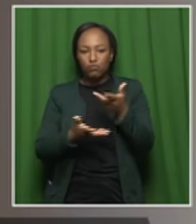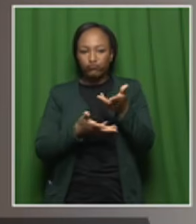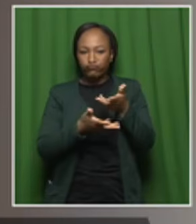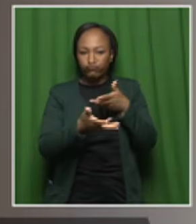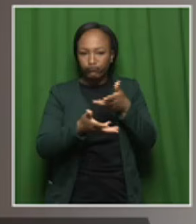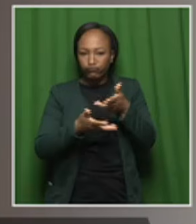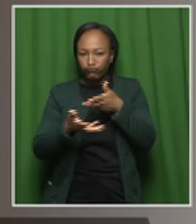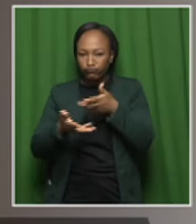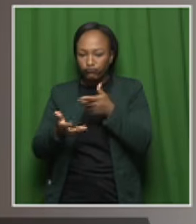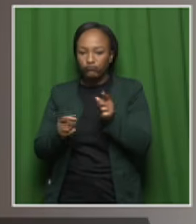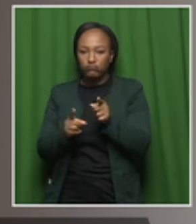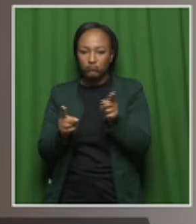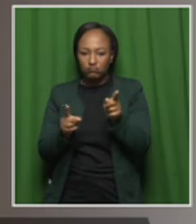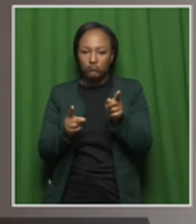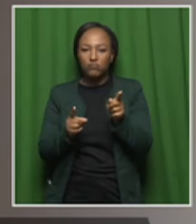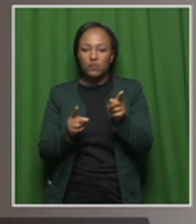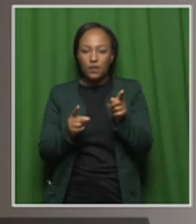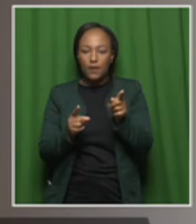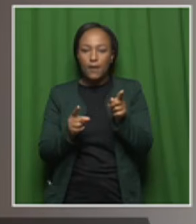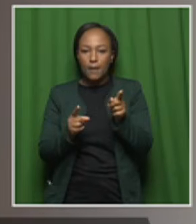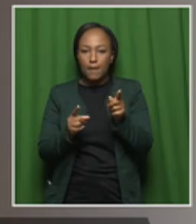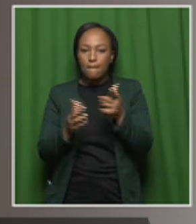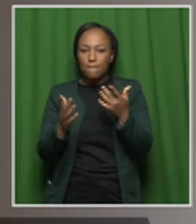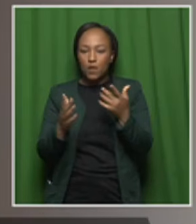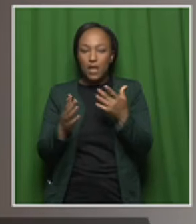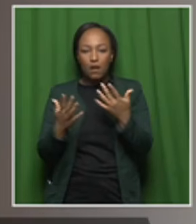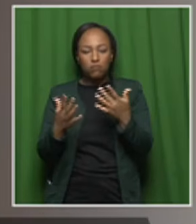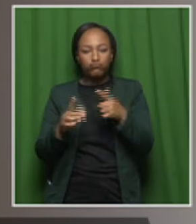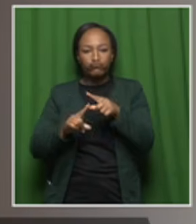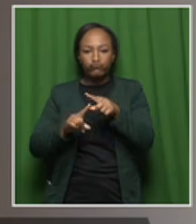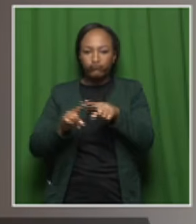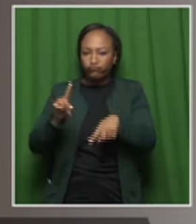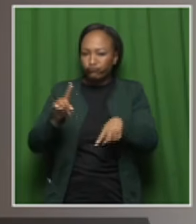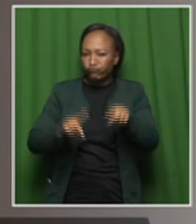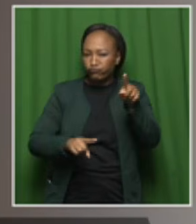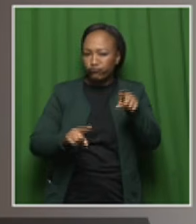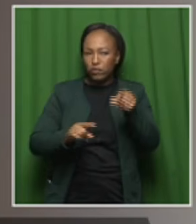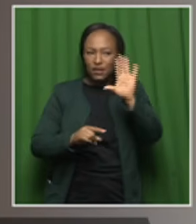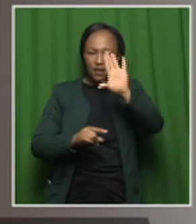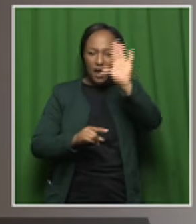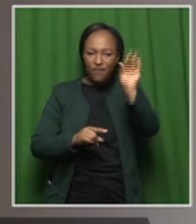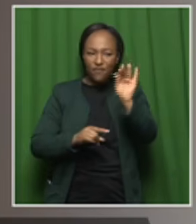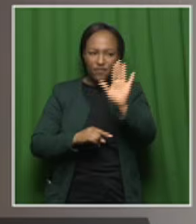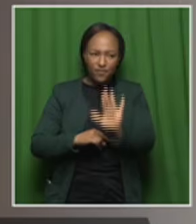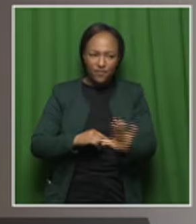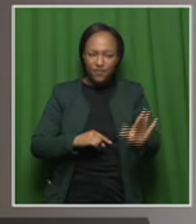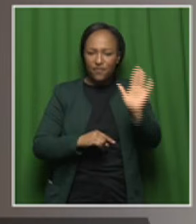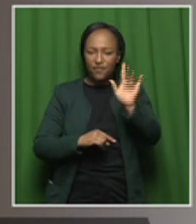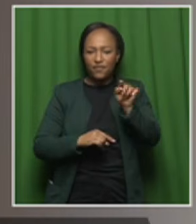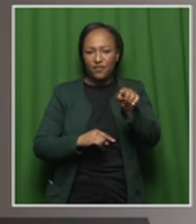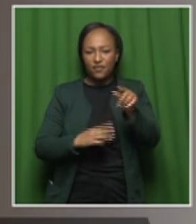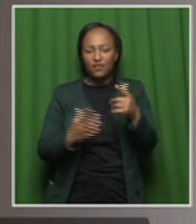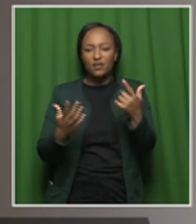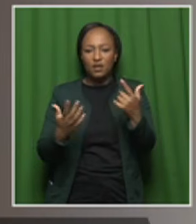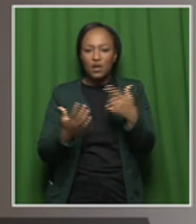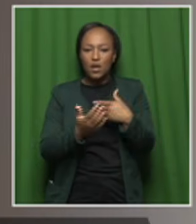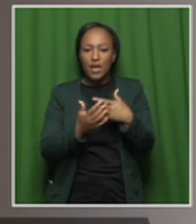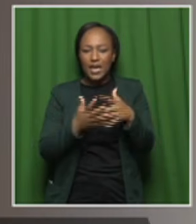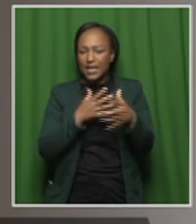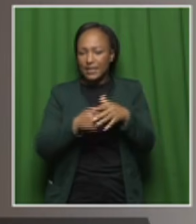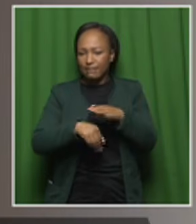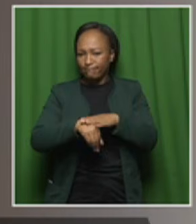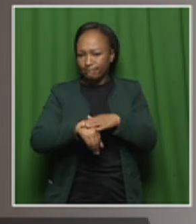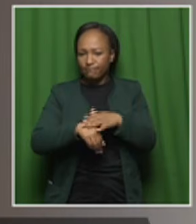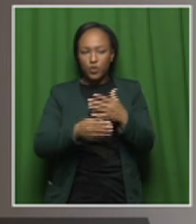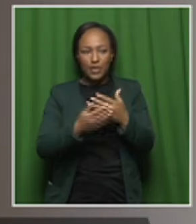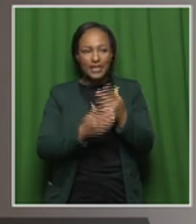that are like diasporic across the continent in a time when we are able to see